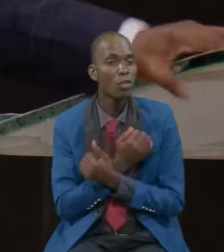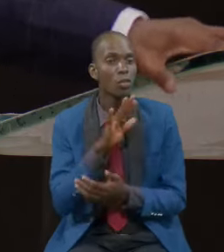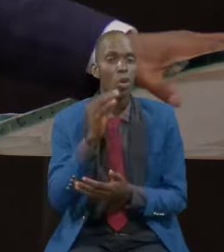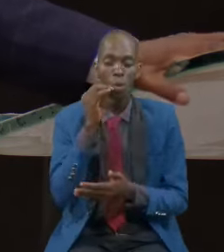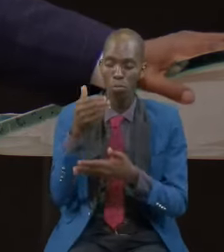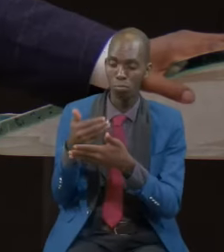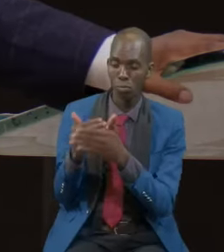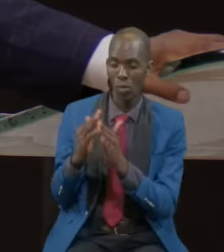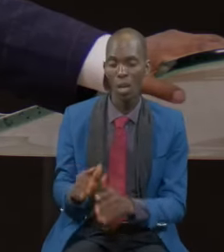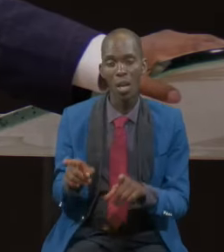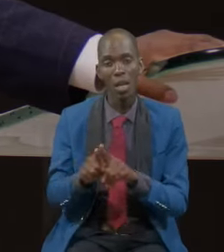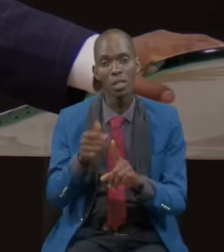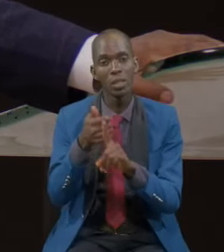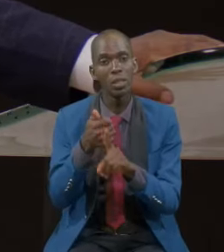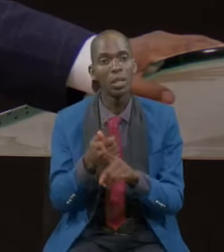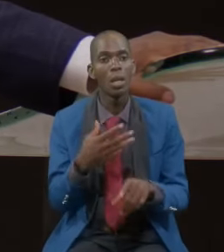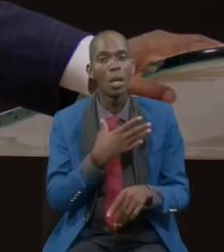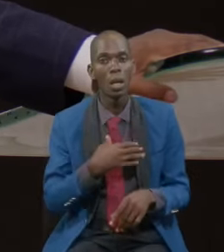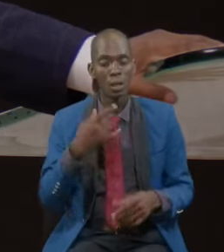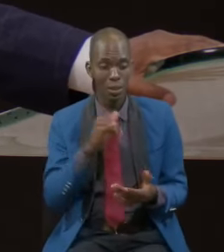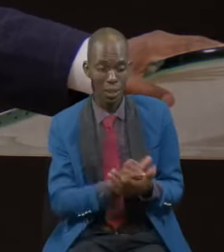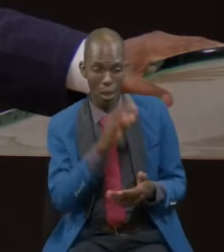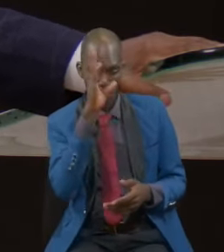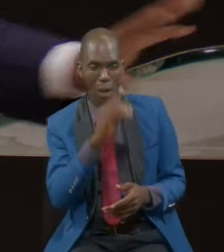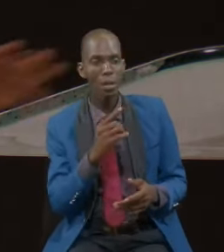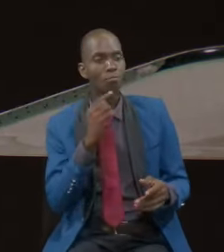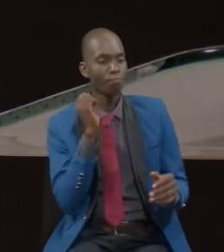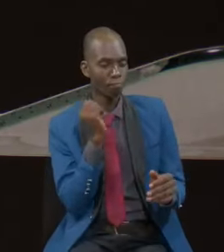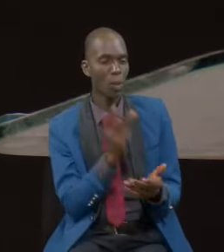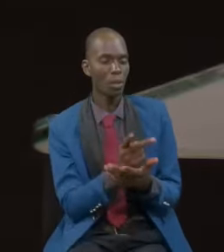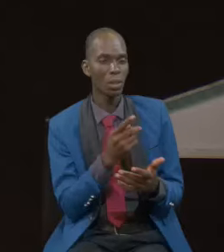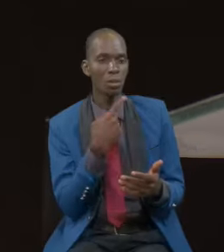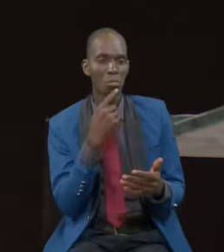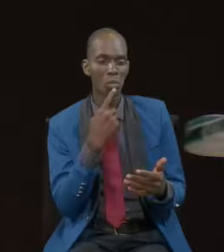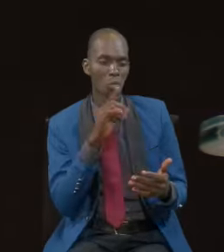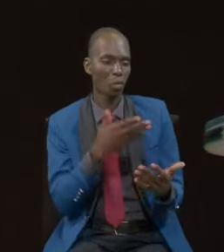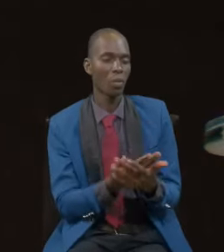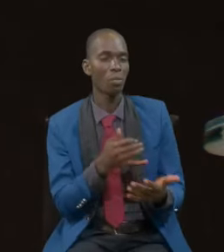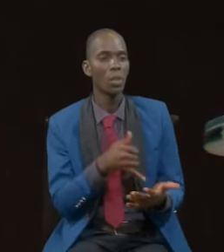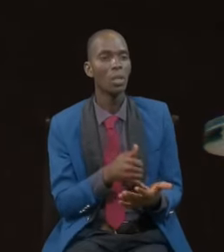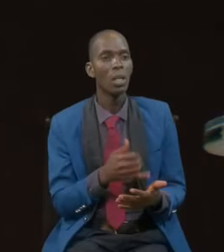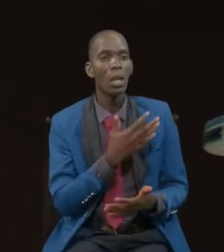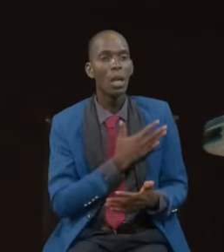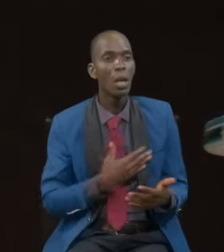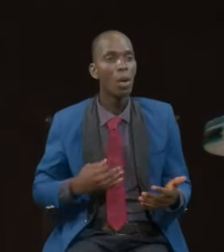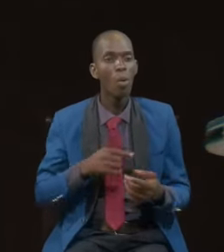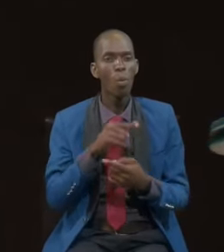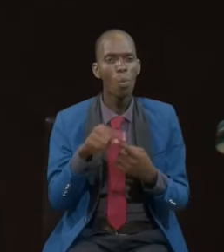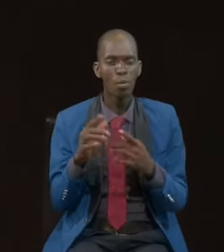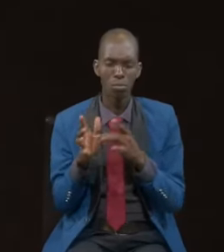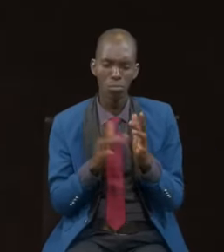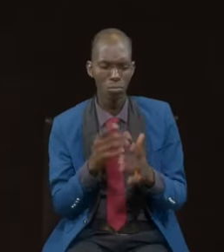as yourself. And the man confirmed that. Look at verse 34. And it says, when Jesus